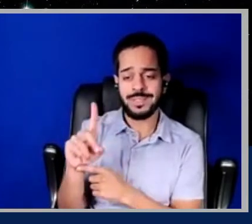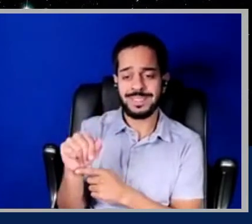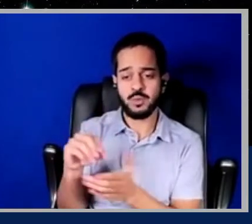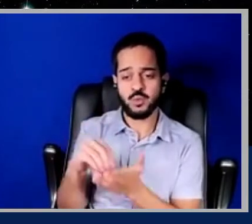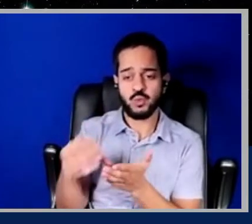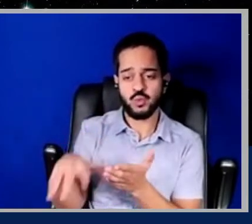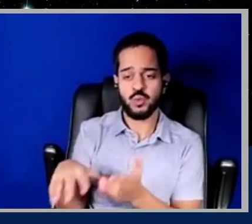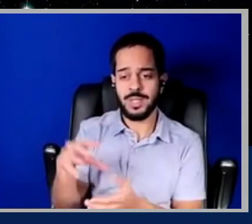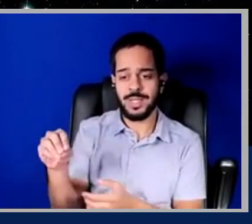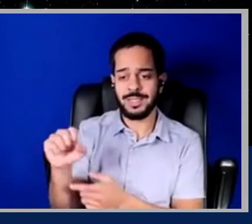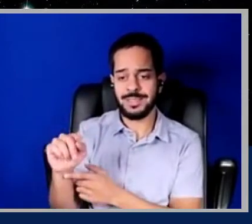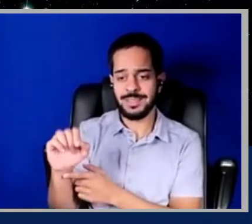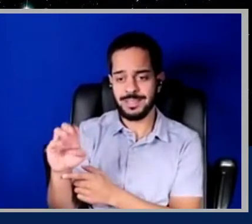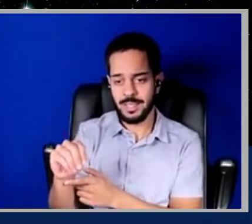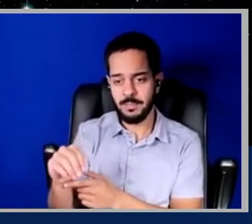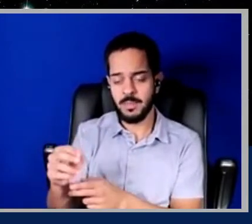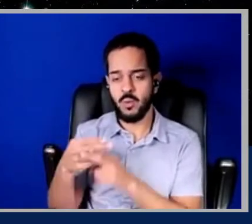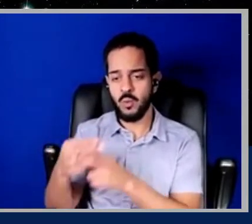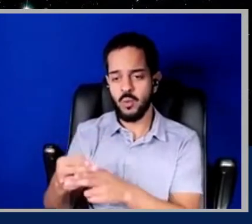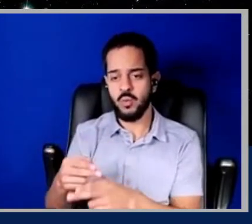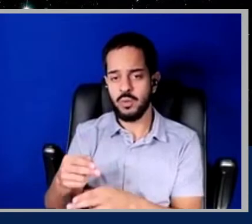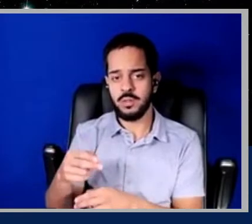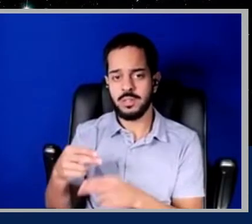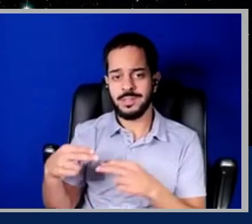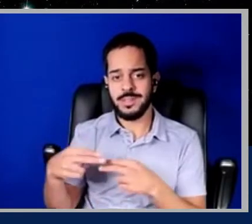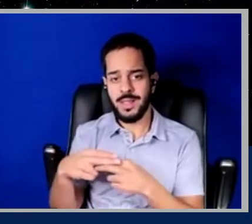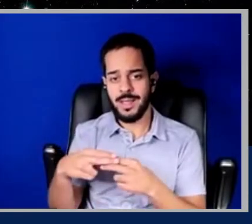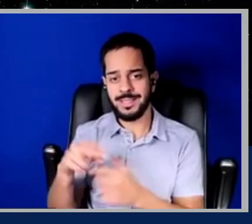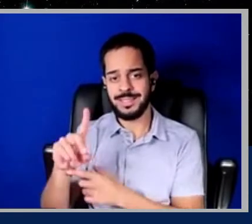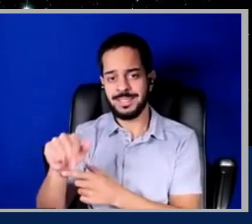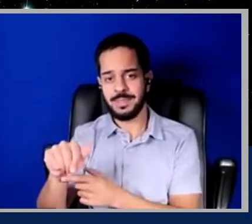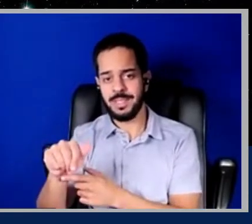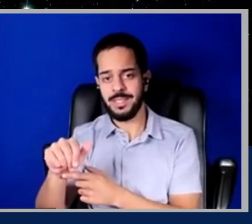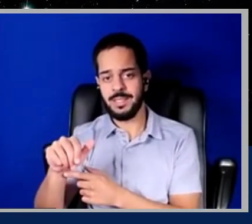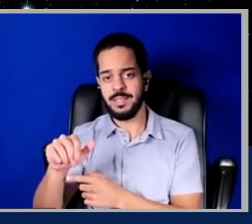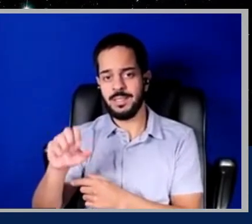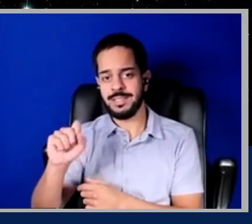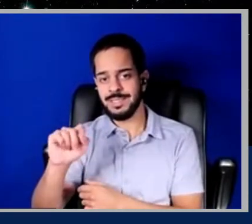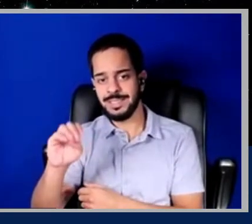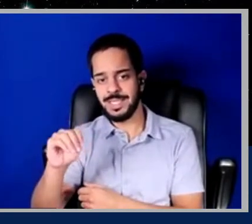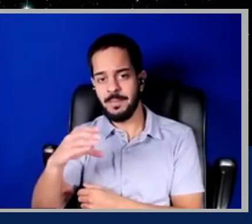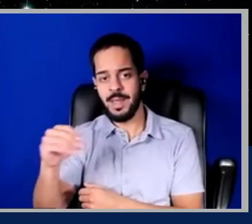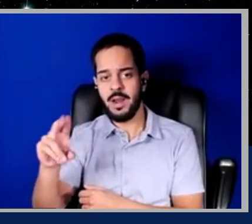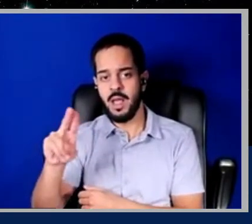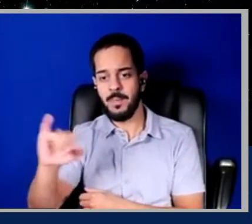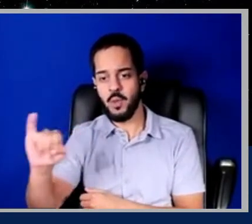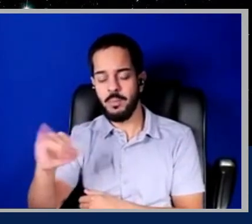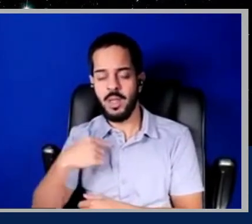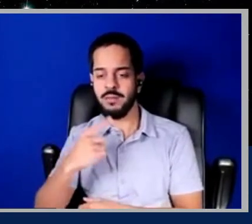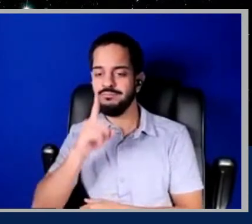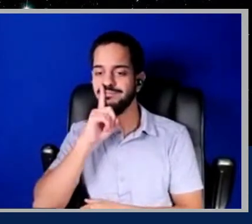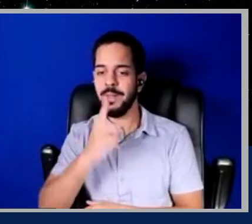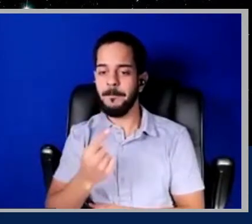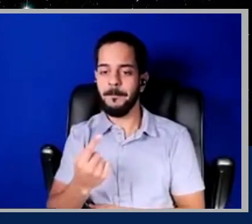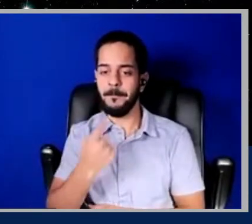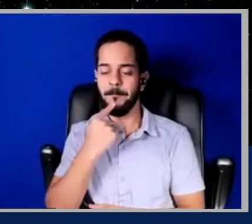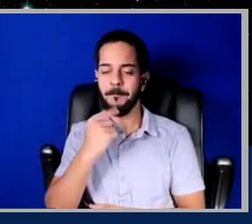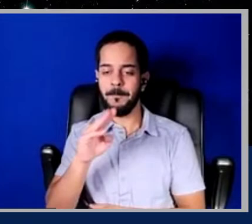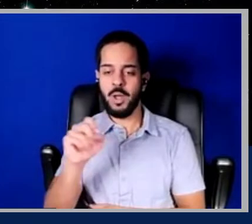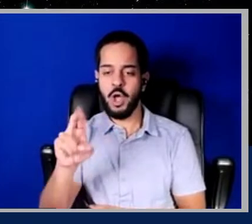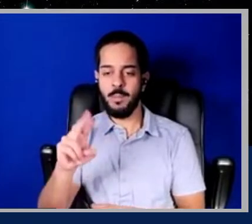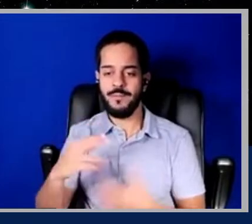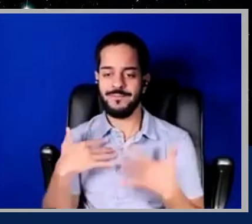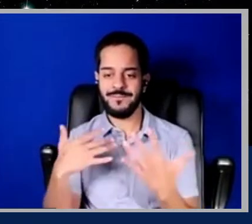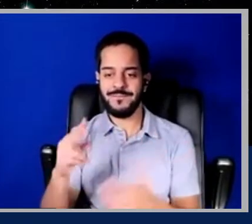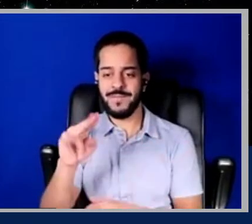slide disability unemployment. Got it. Okay. I can certainly don't want show to bring that. the bummer vibes at the very, very end, but I really do want to